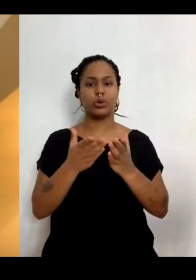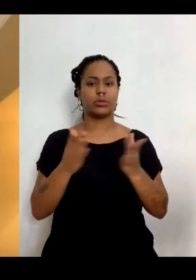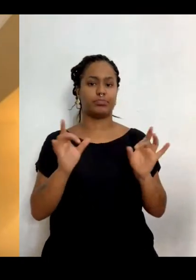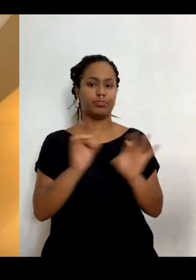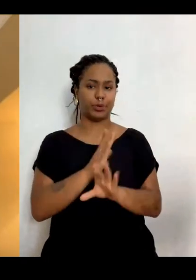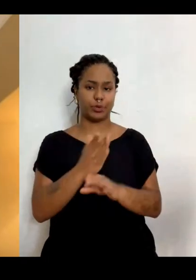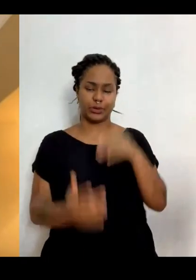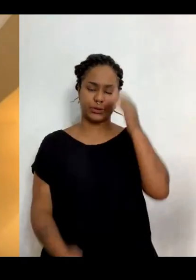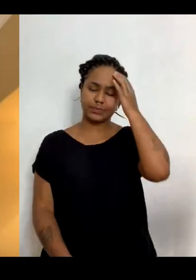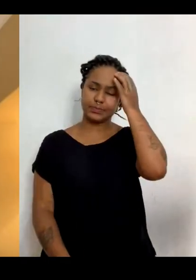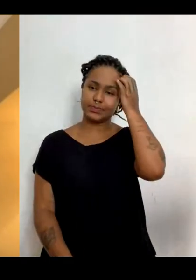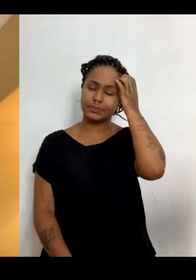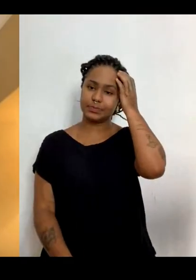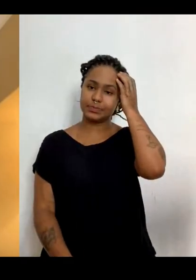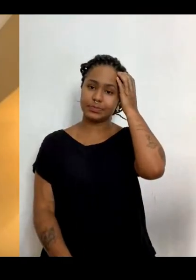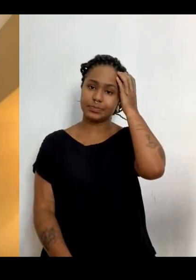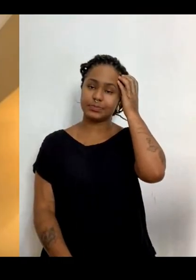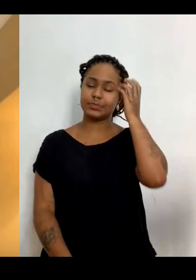concrete